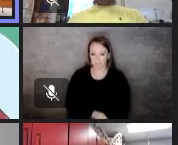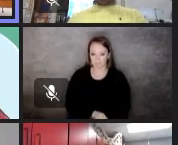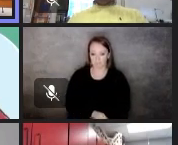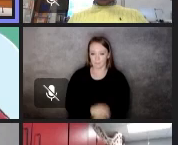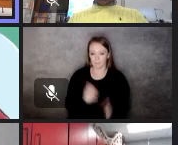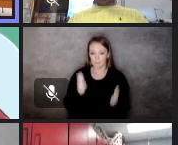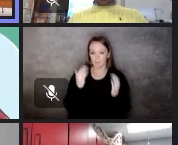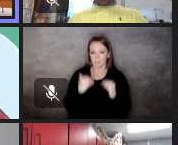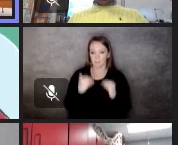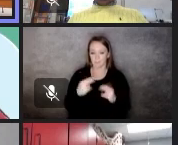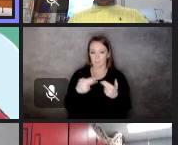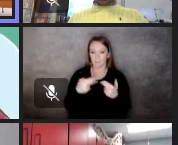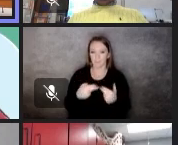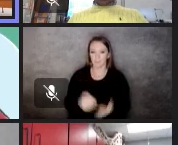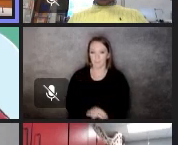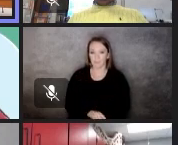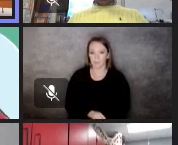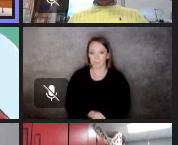slide.